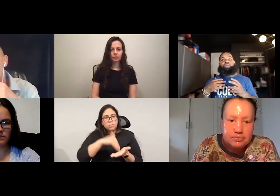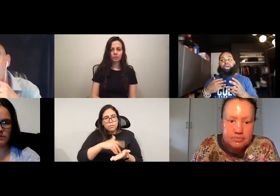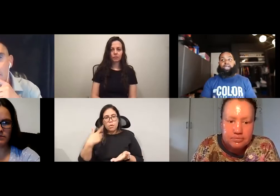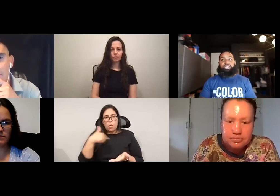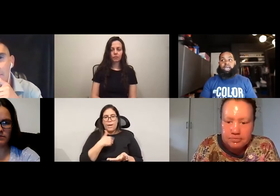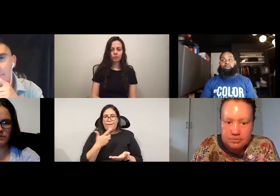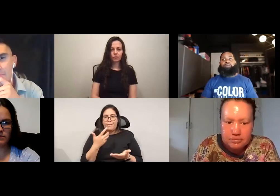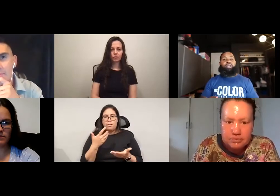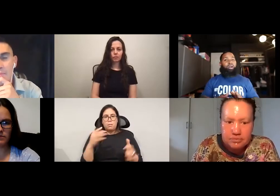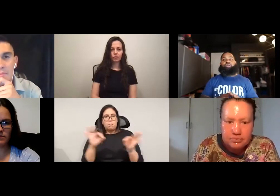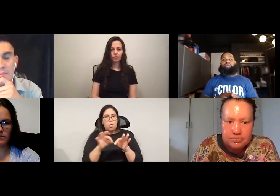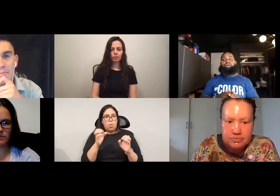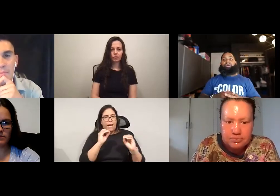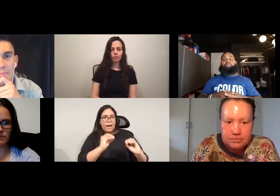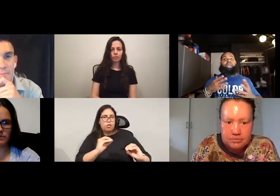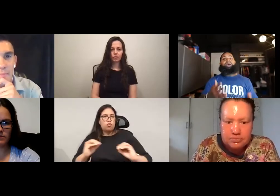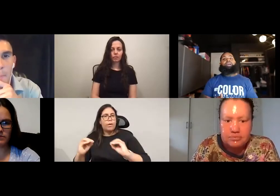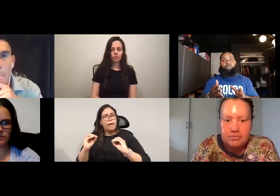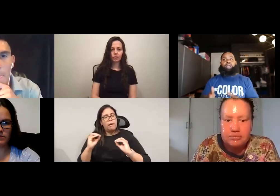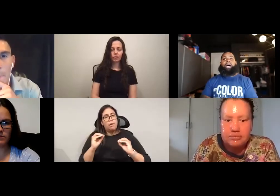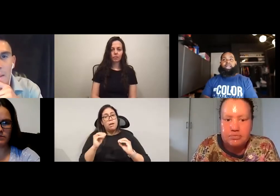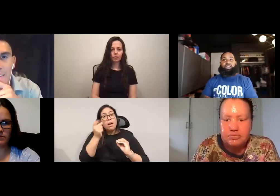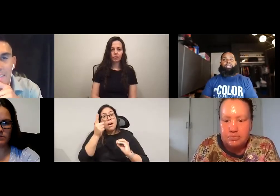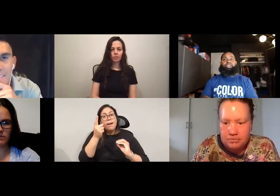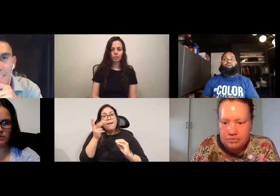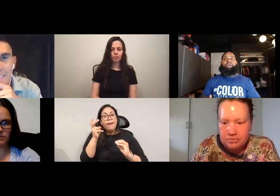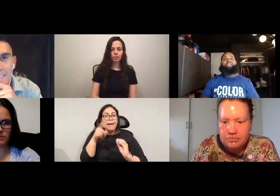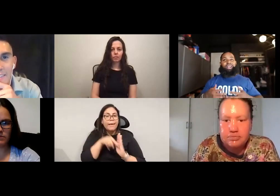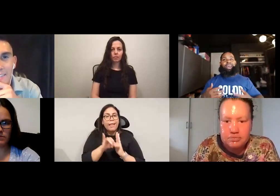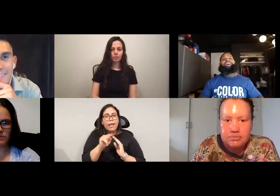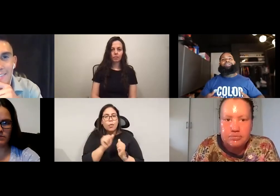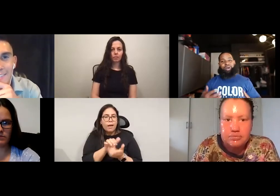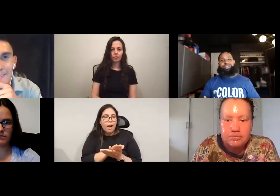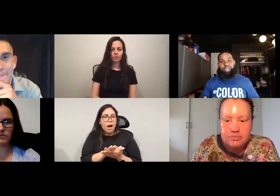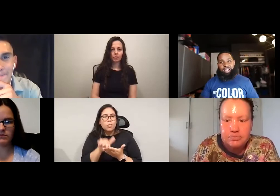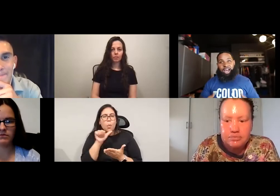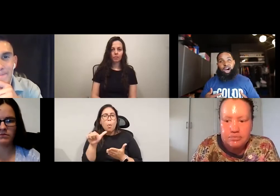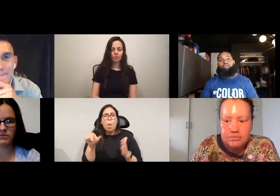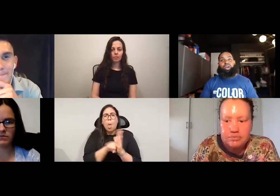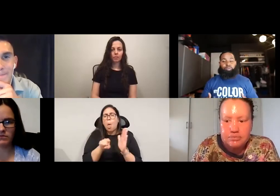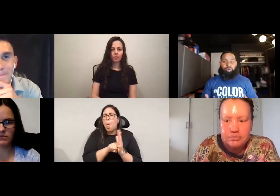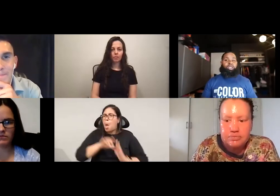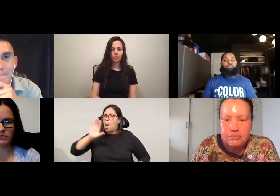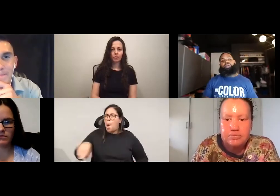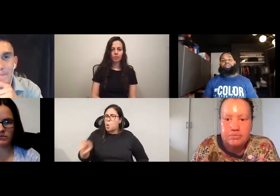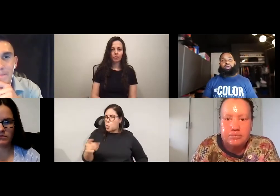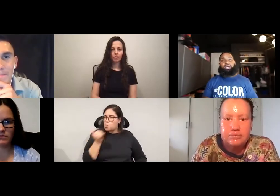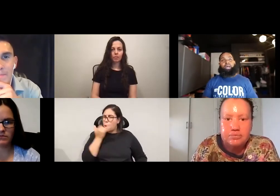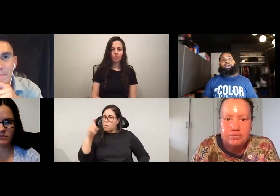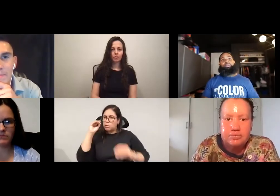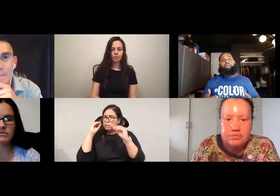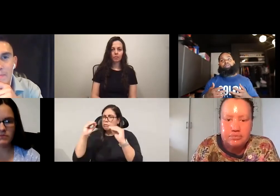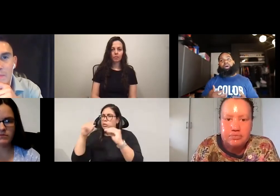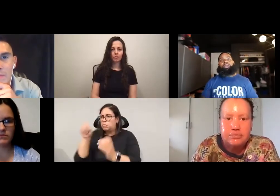able to educate, but kill it with kindness. Don't be the negative person that they already perceive you to